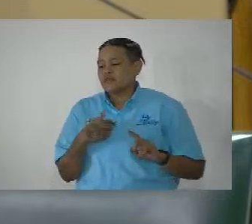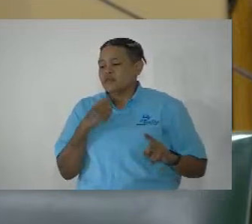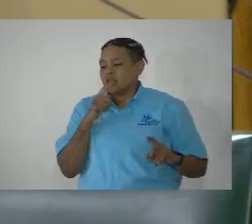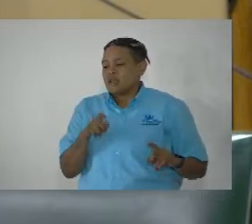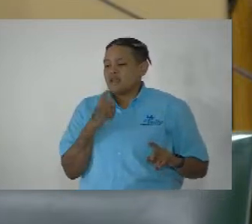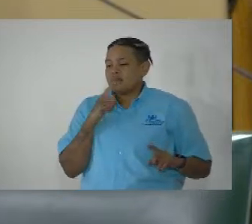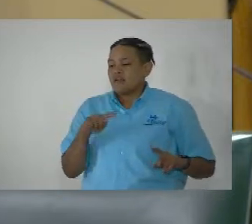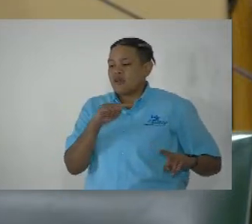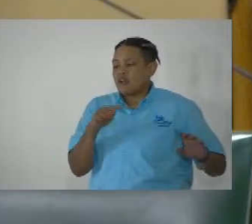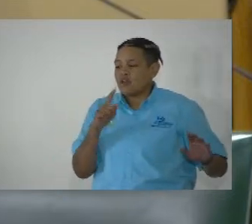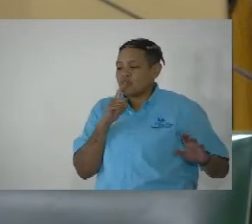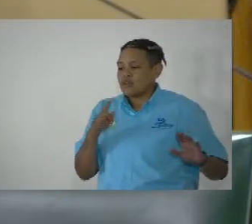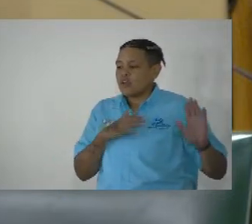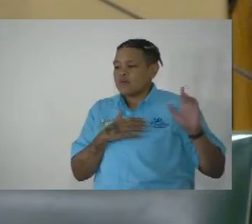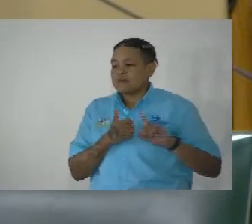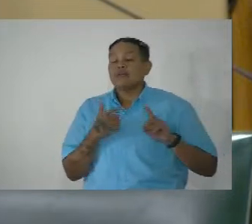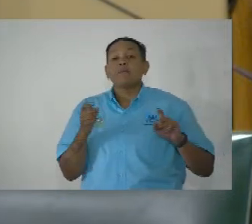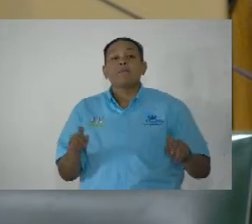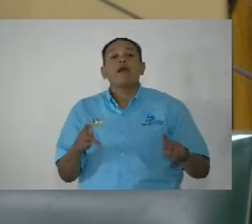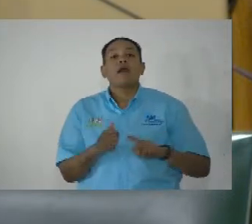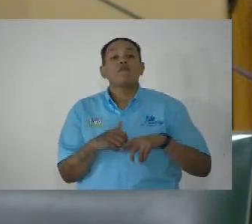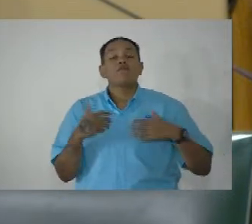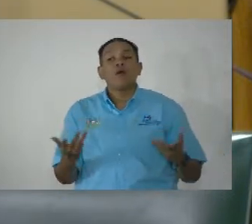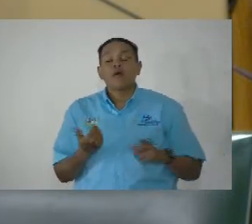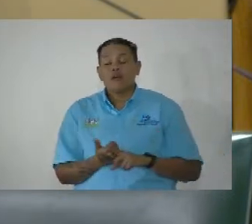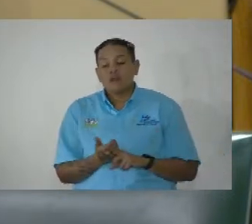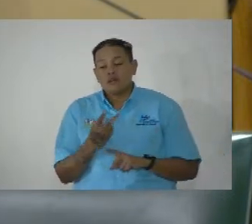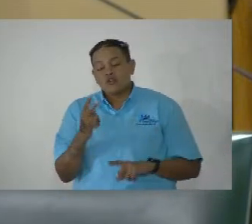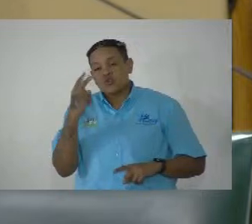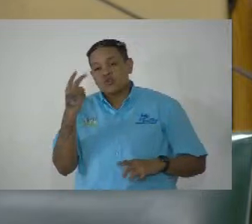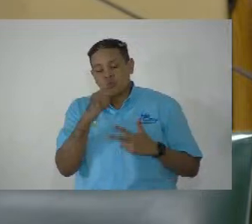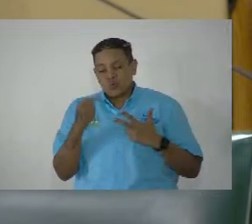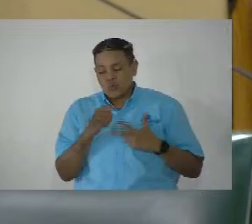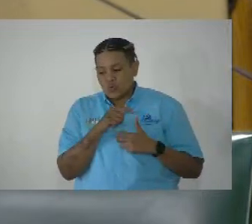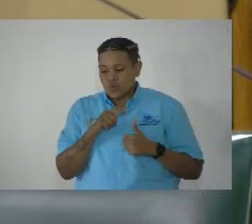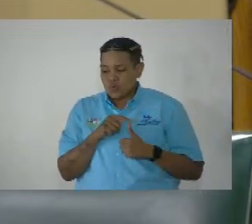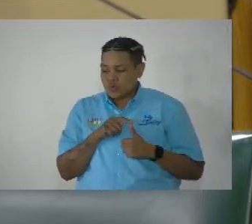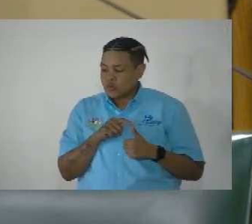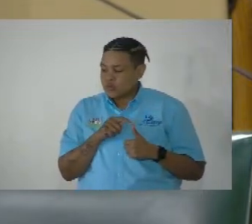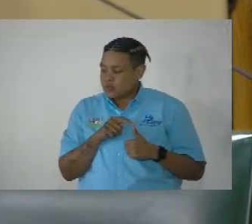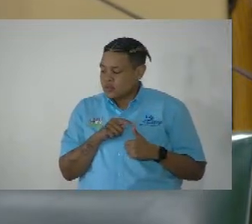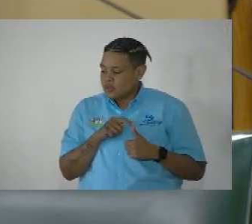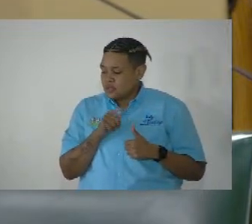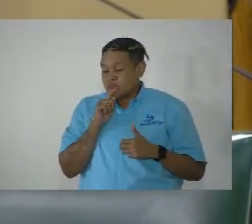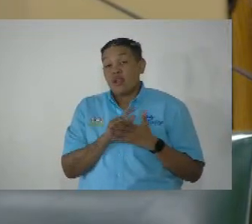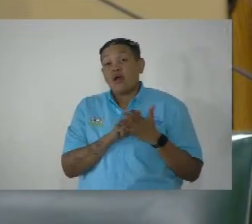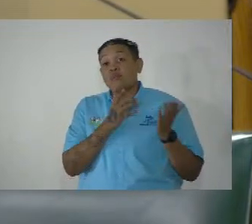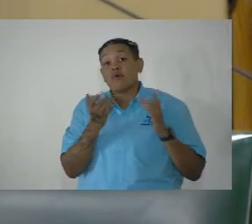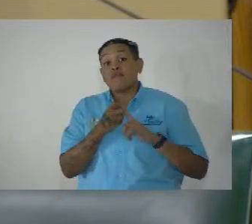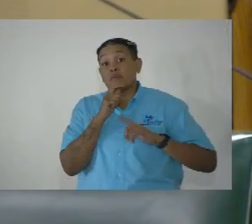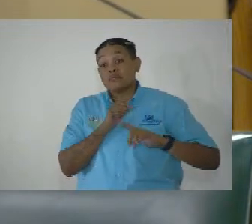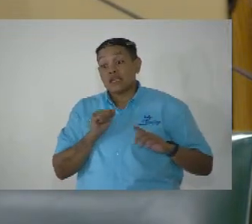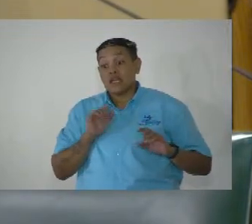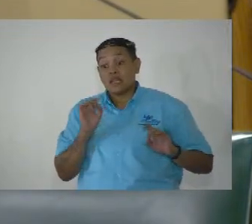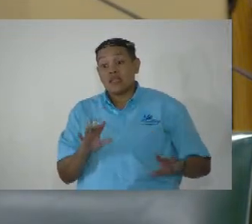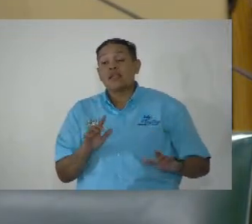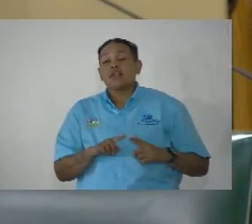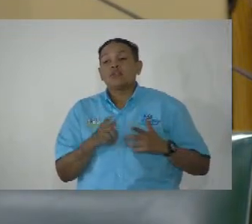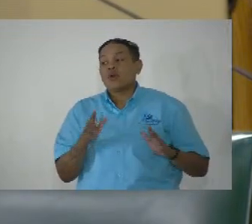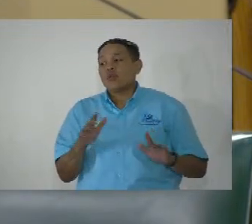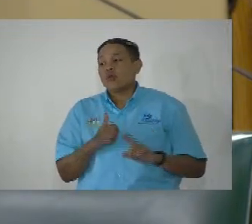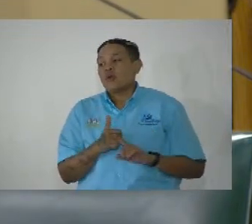ask for a recommittal of two items. One, bills brought from the Senate to